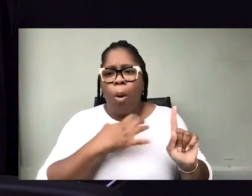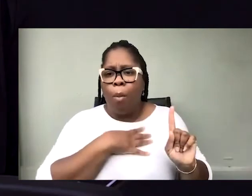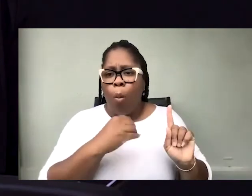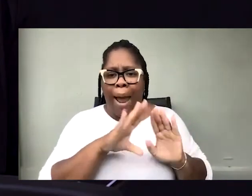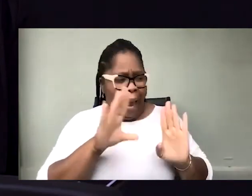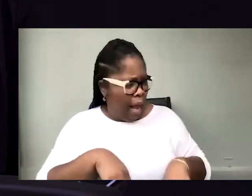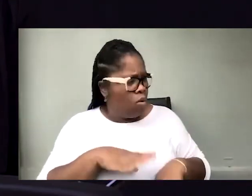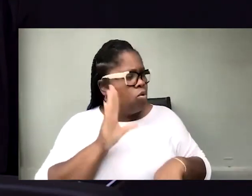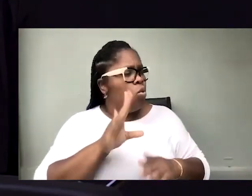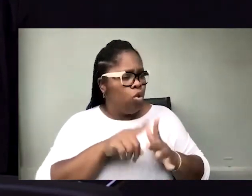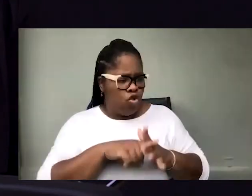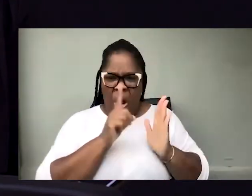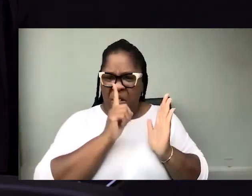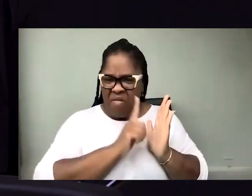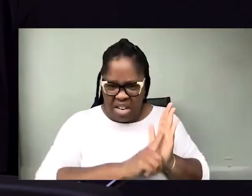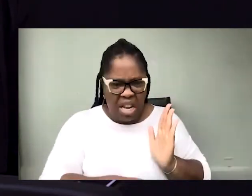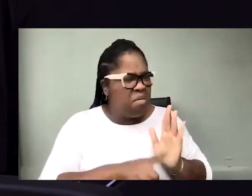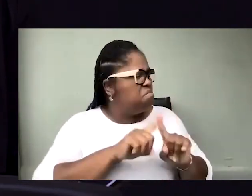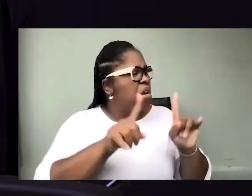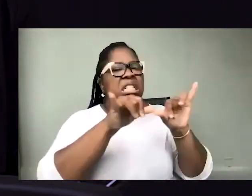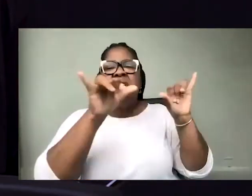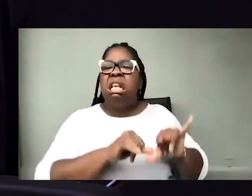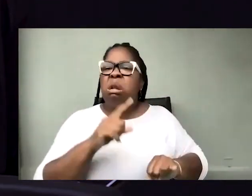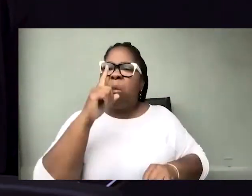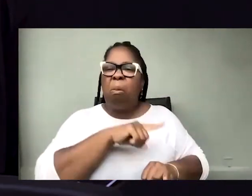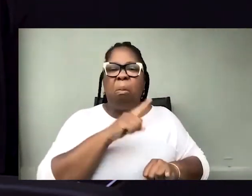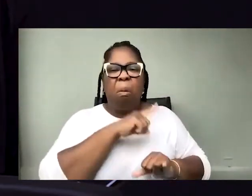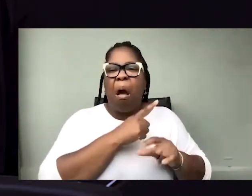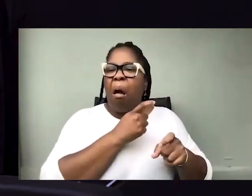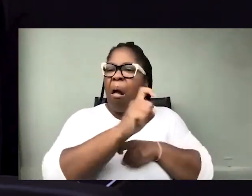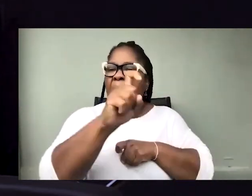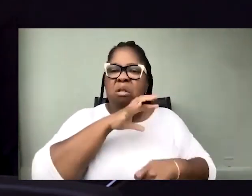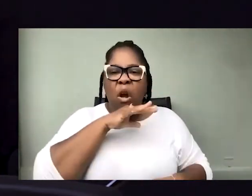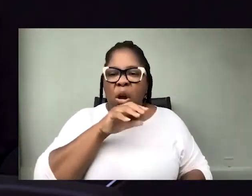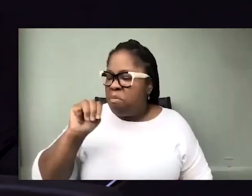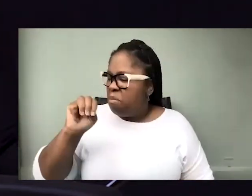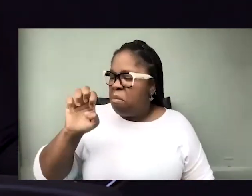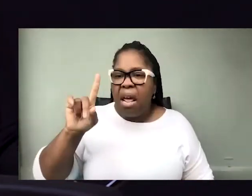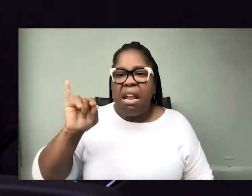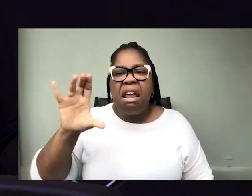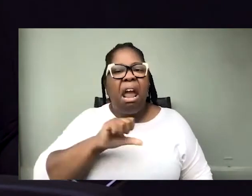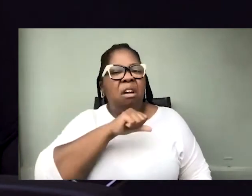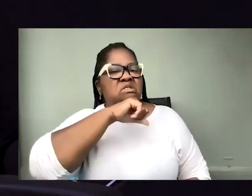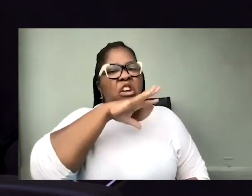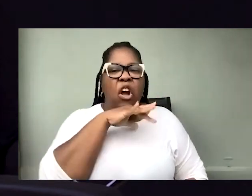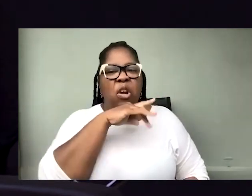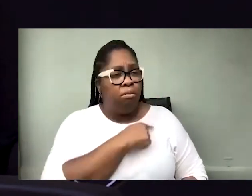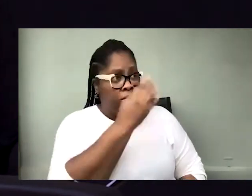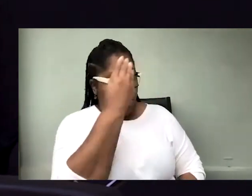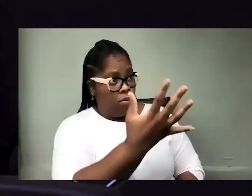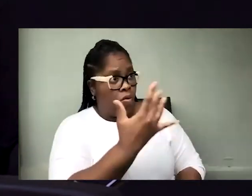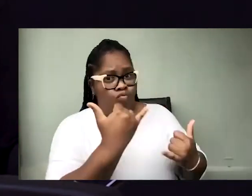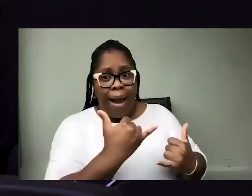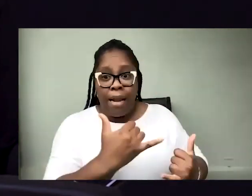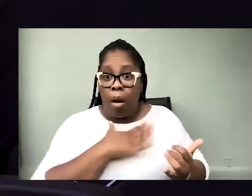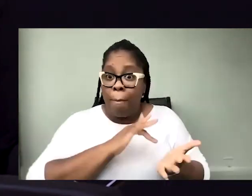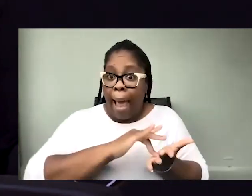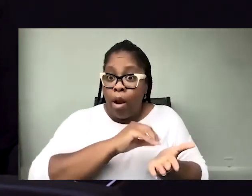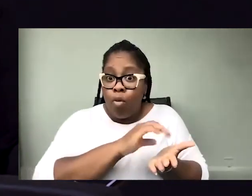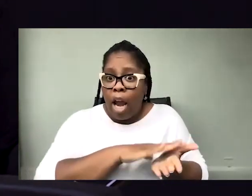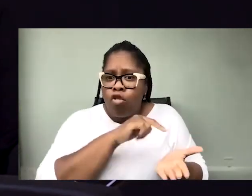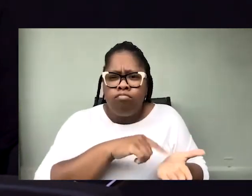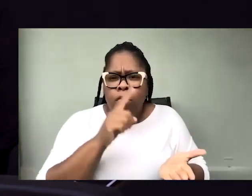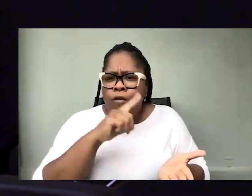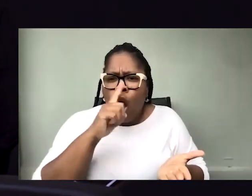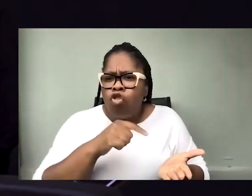into investigation, but the system is corrupt. Medicare is corrupt. And I'm telling you right now, my medical records are fraudulent,